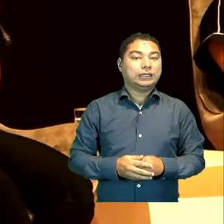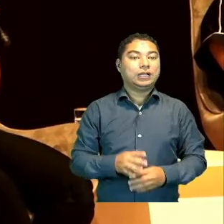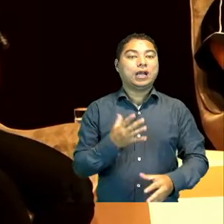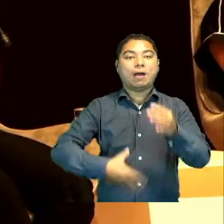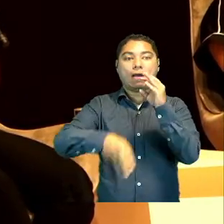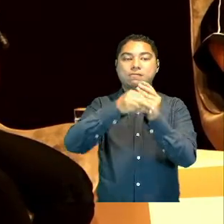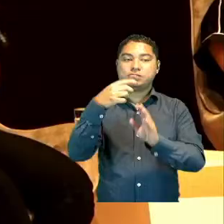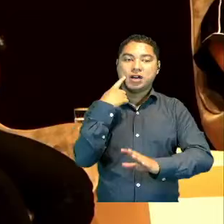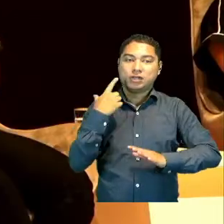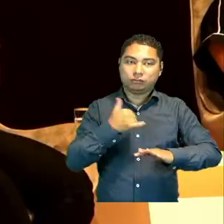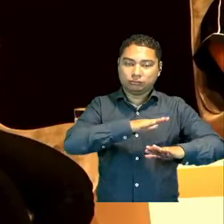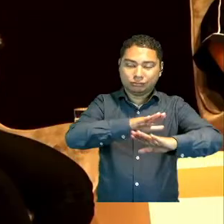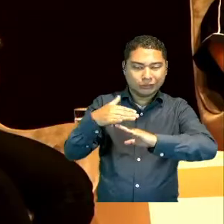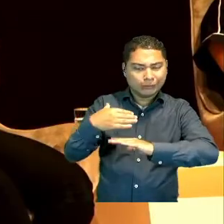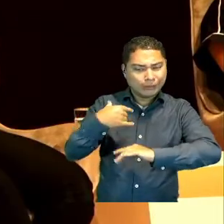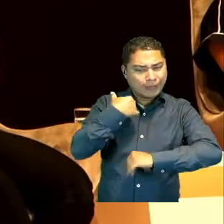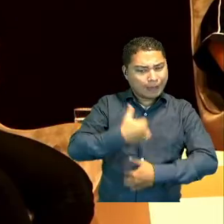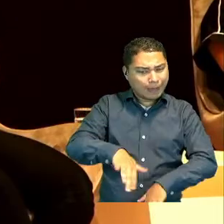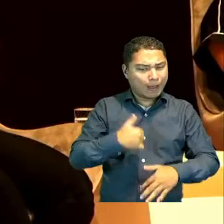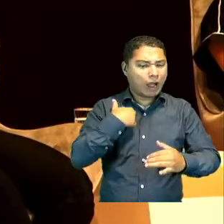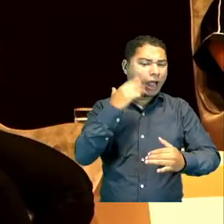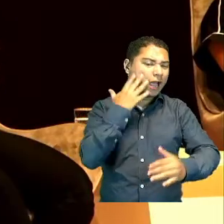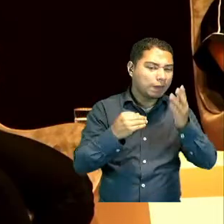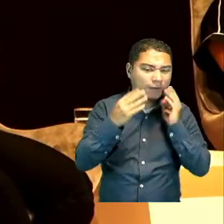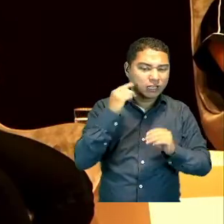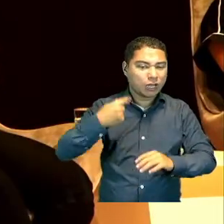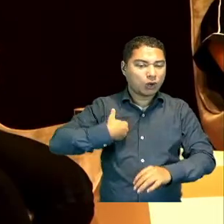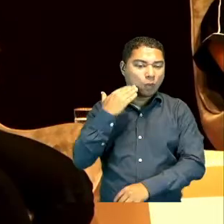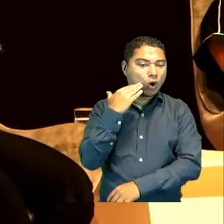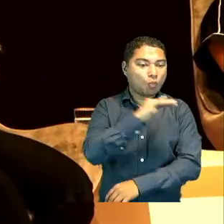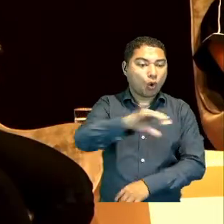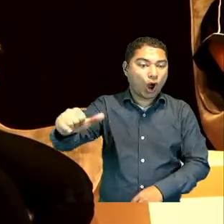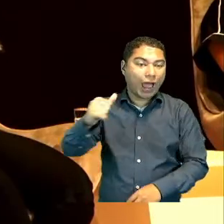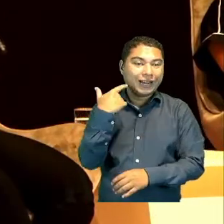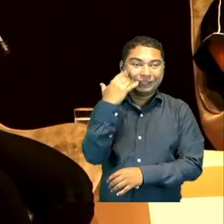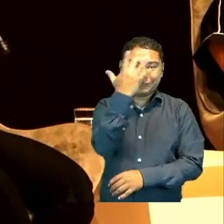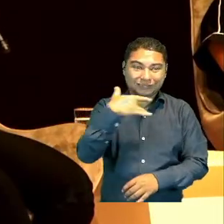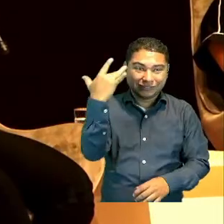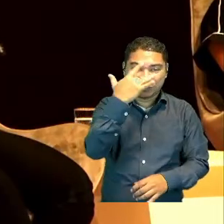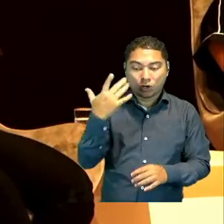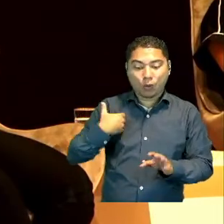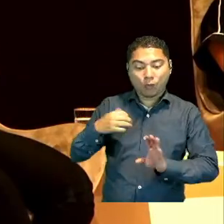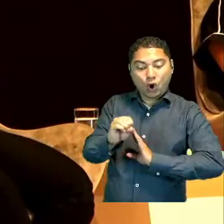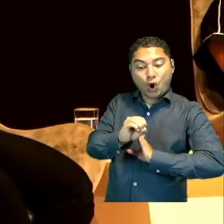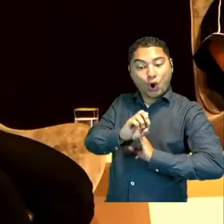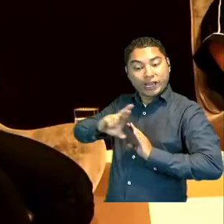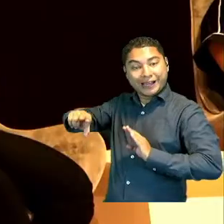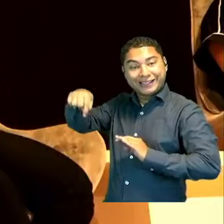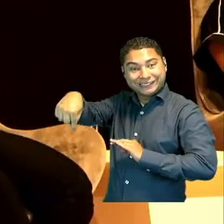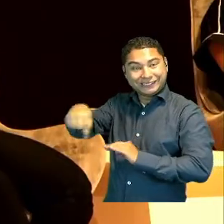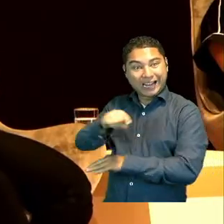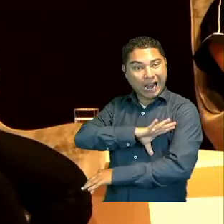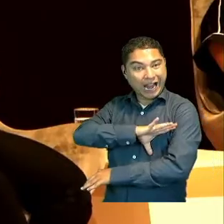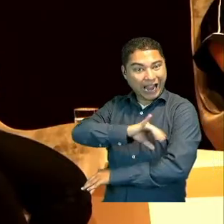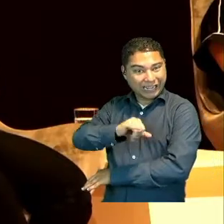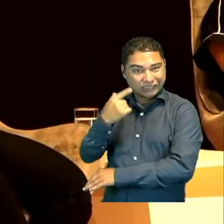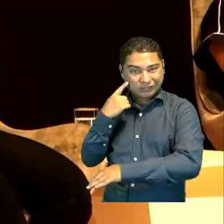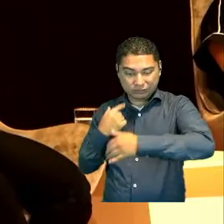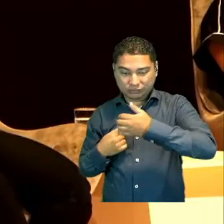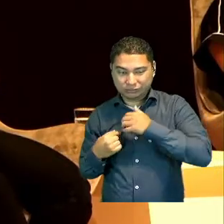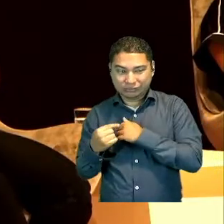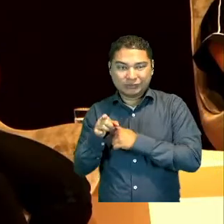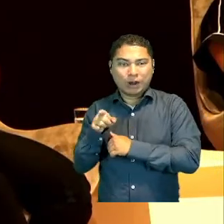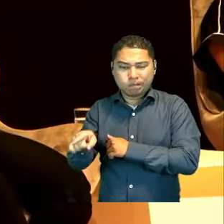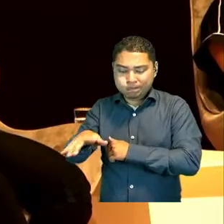And I would also convey to you that my experience is that of a black woman that has lived her whole life on the